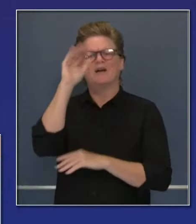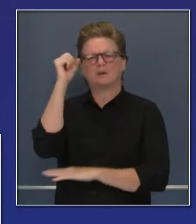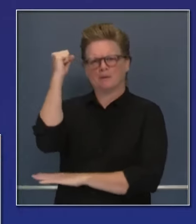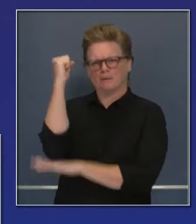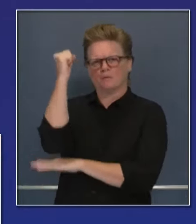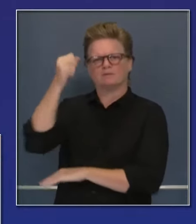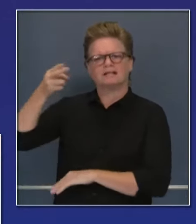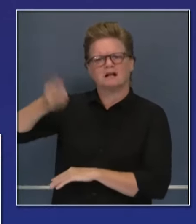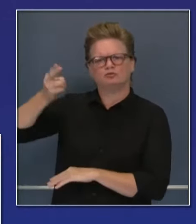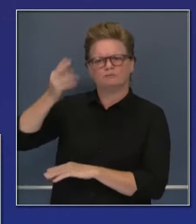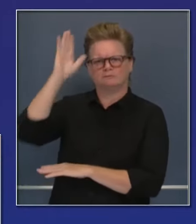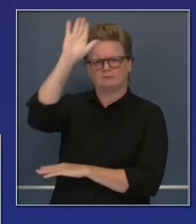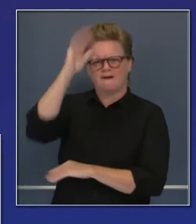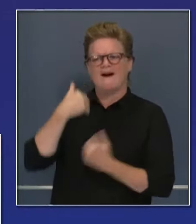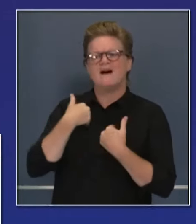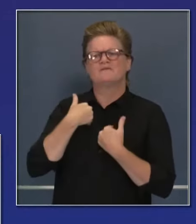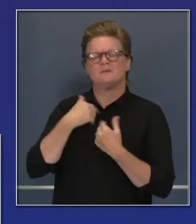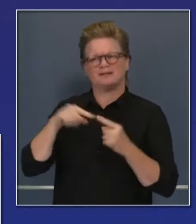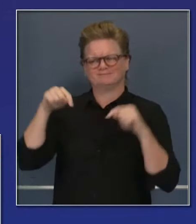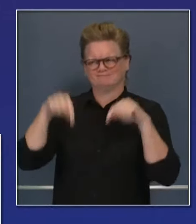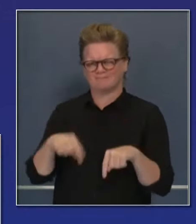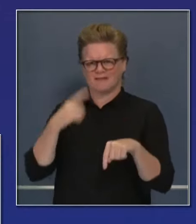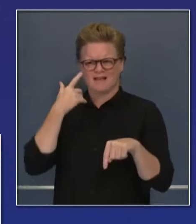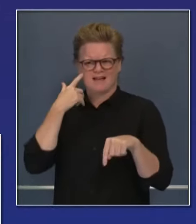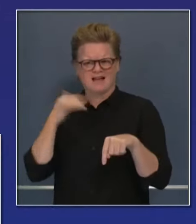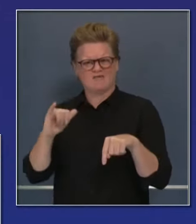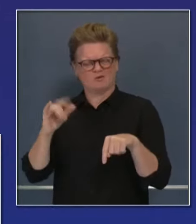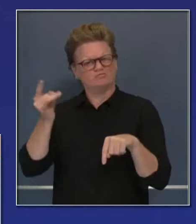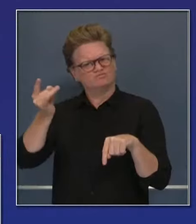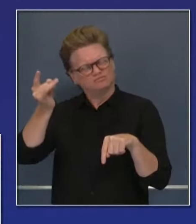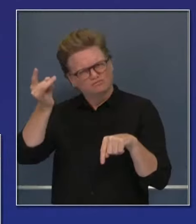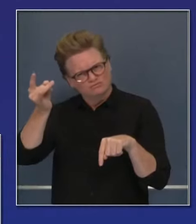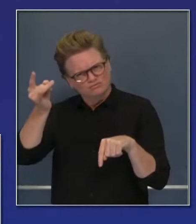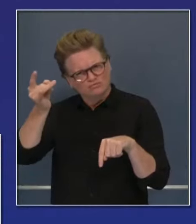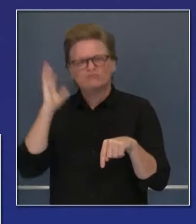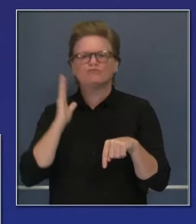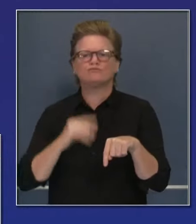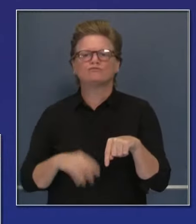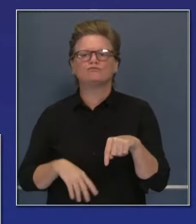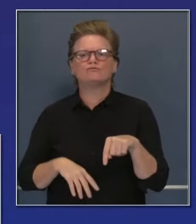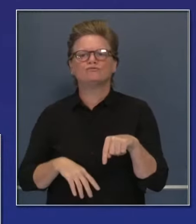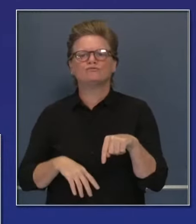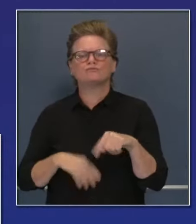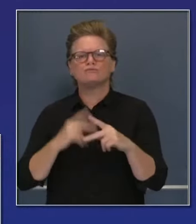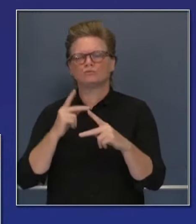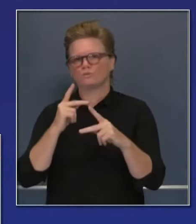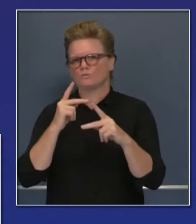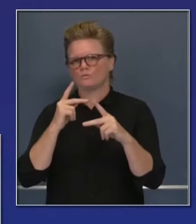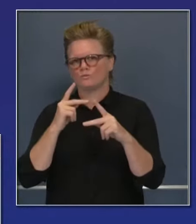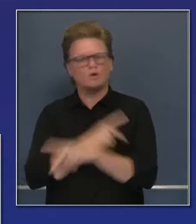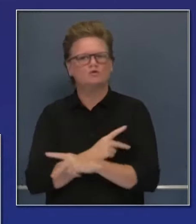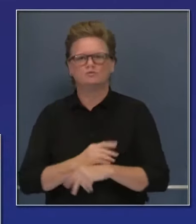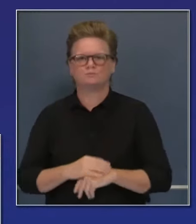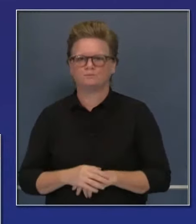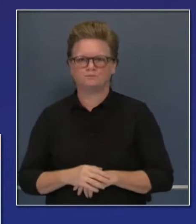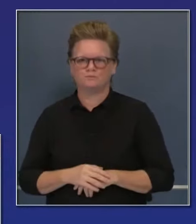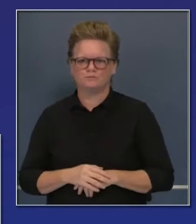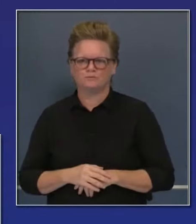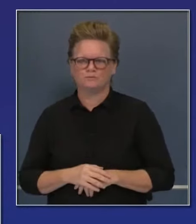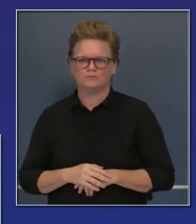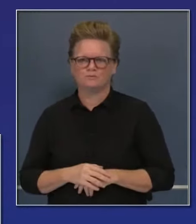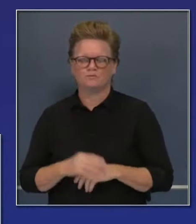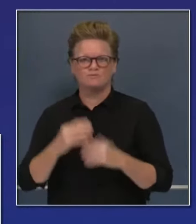California being impacted at a scale and scope that makes, again, this a very